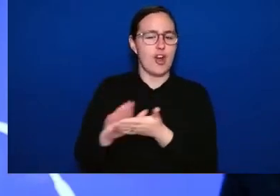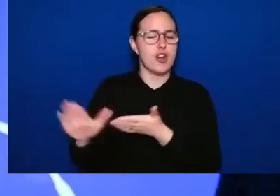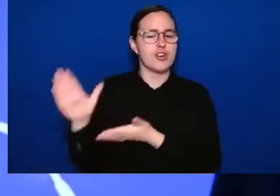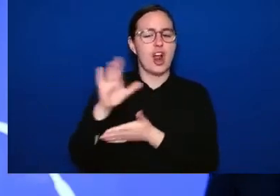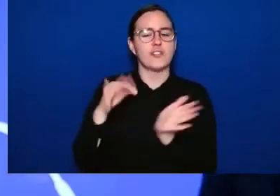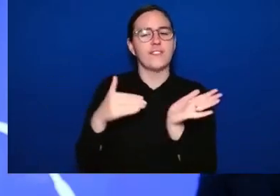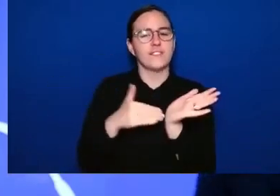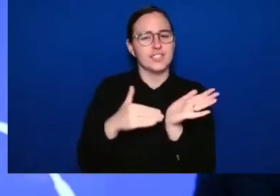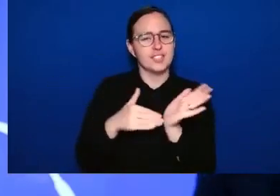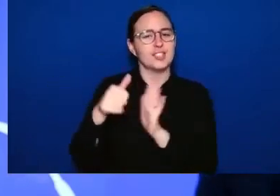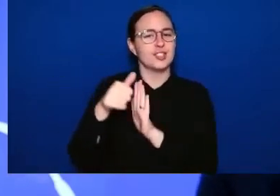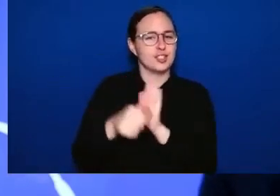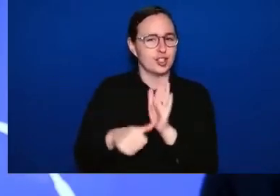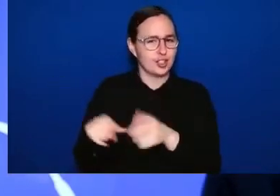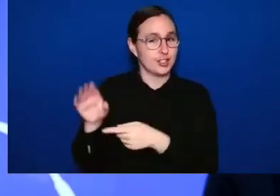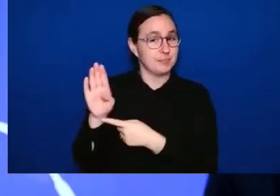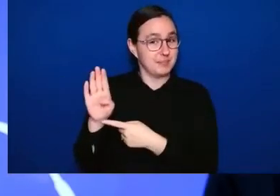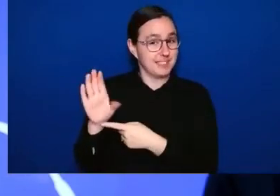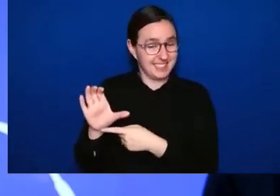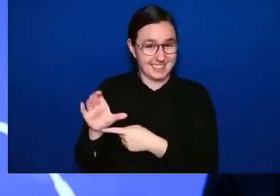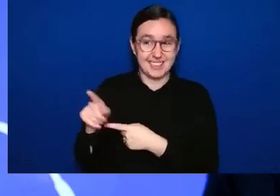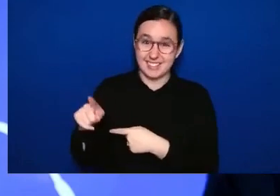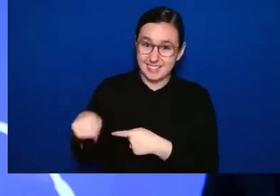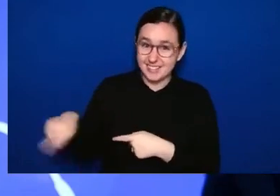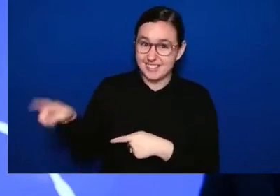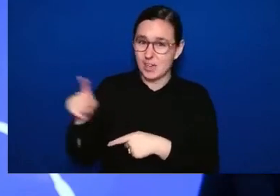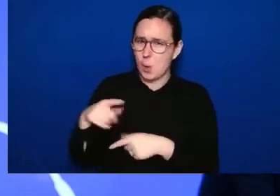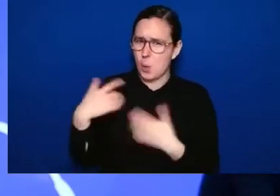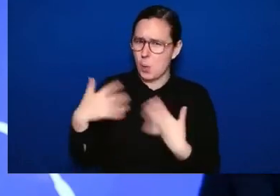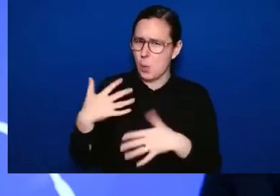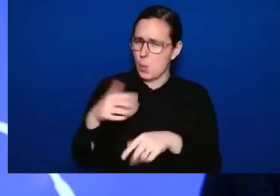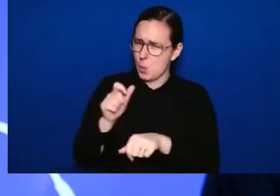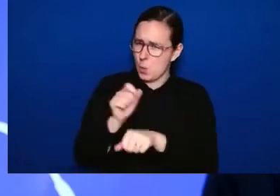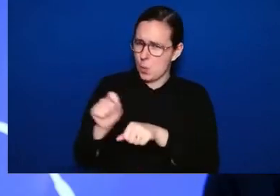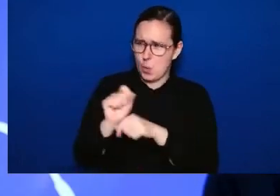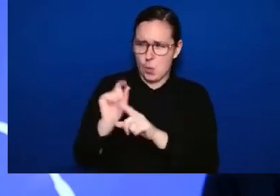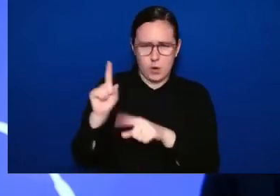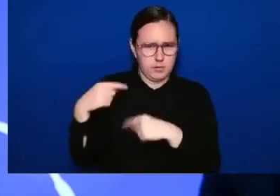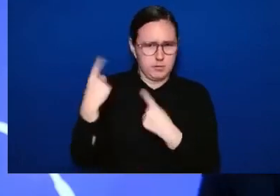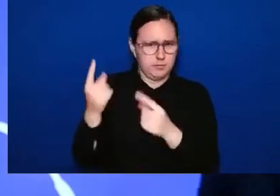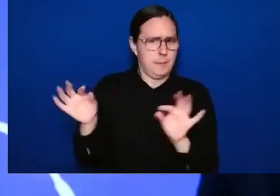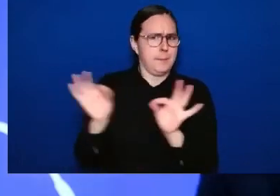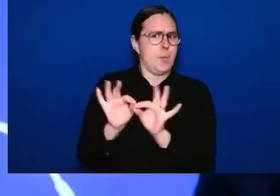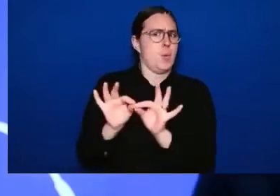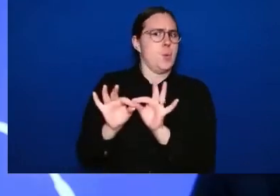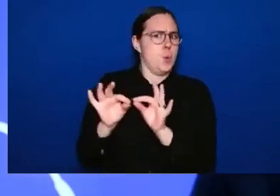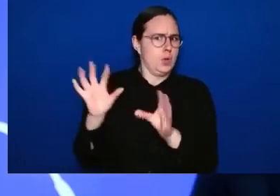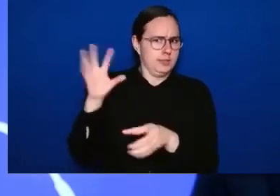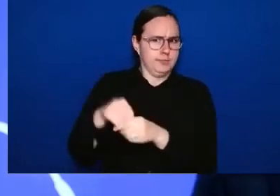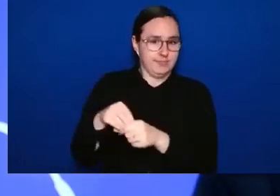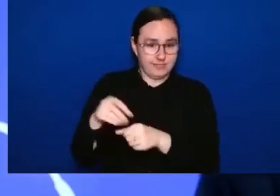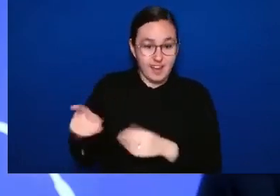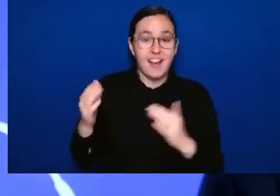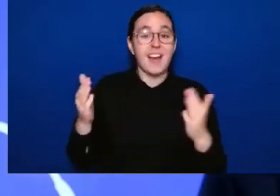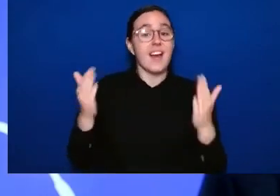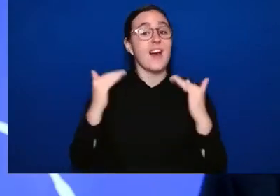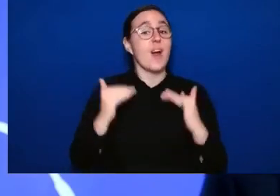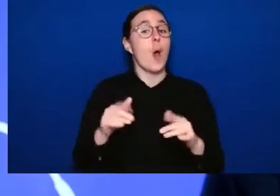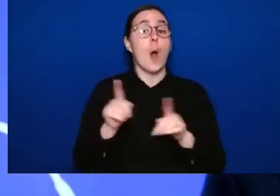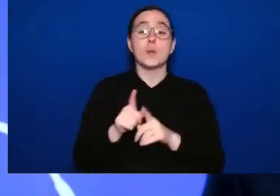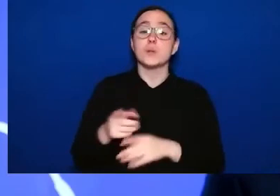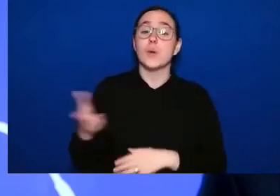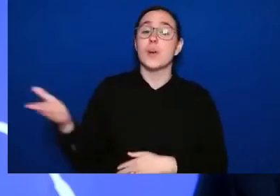very significant work. I just want to introduce first the guest speakers today, Premier David Eby, of course, Dr.